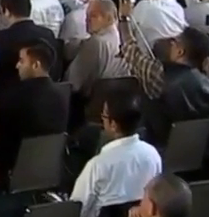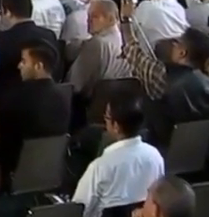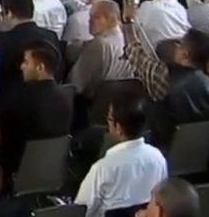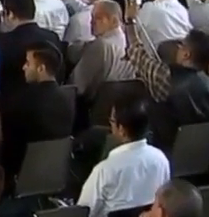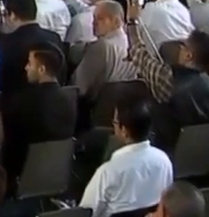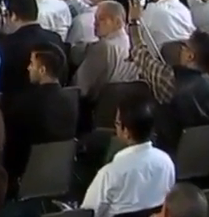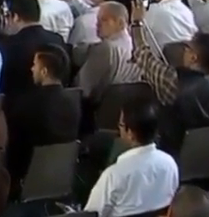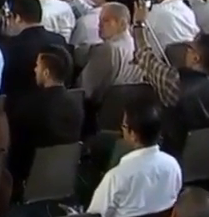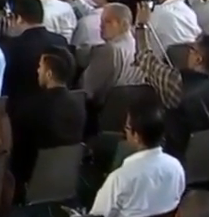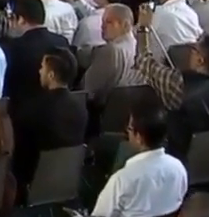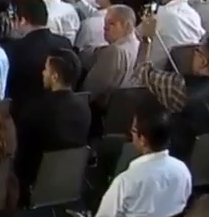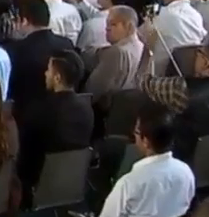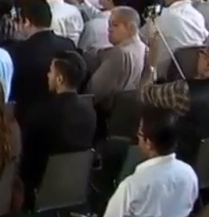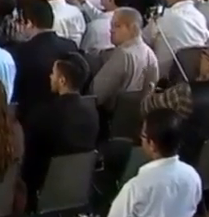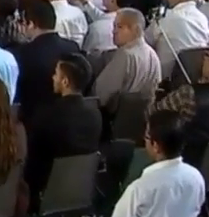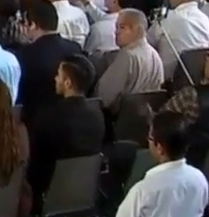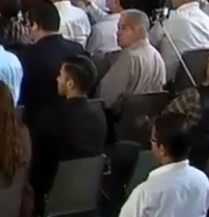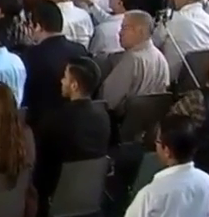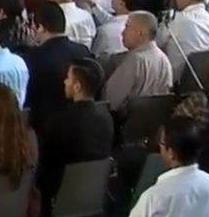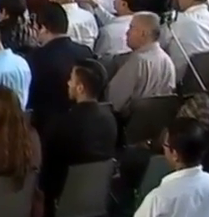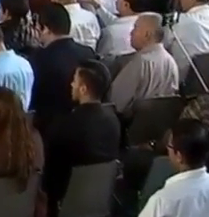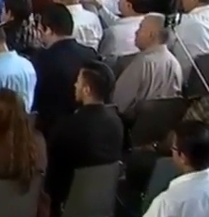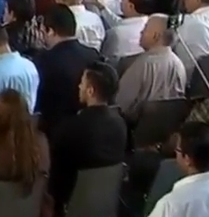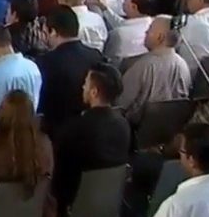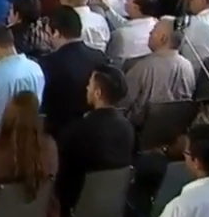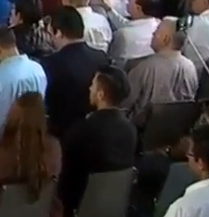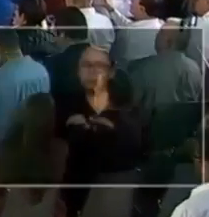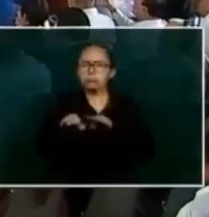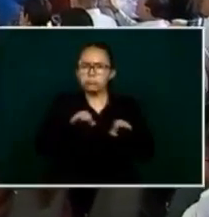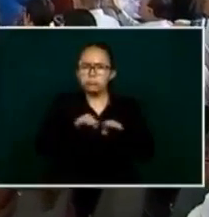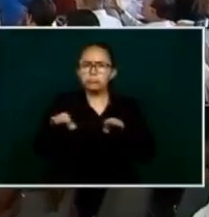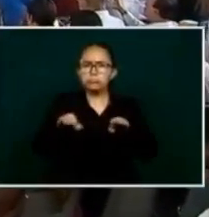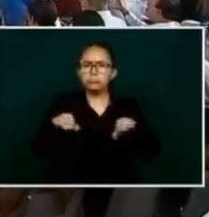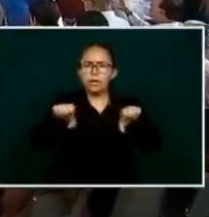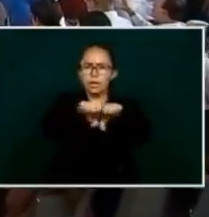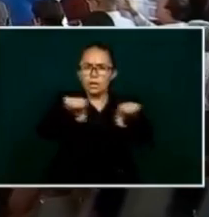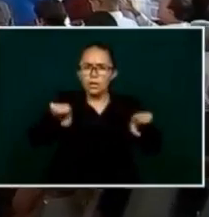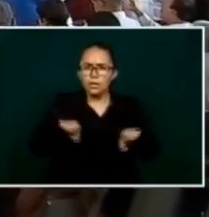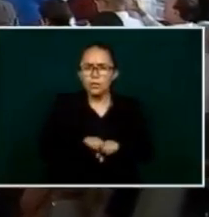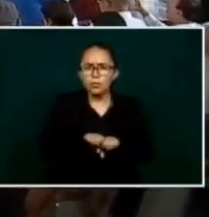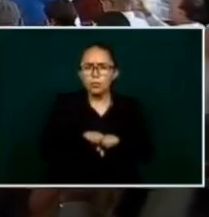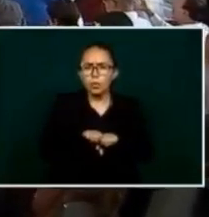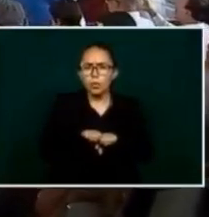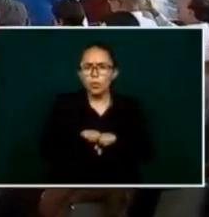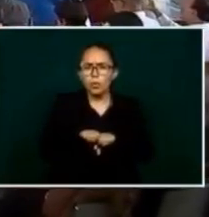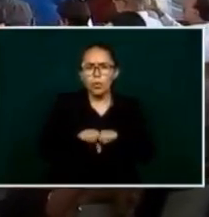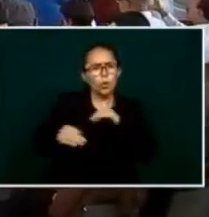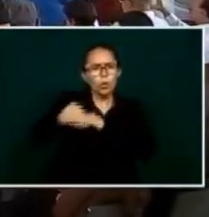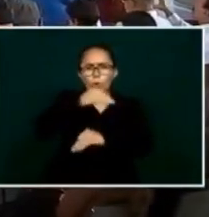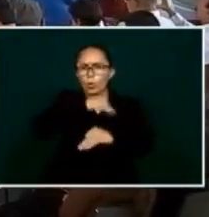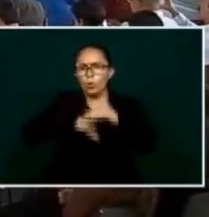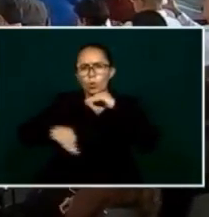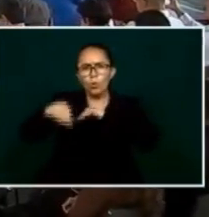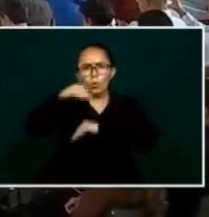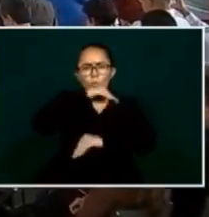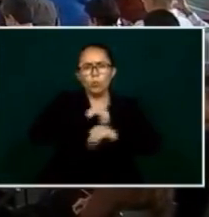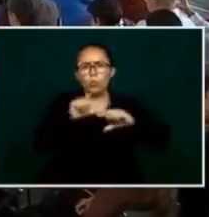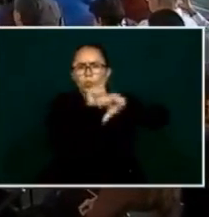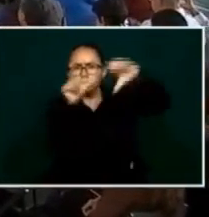on and to work in a coordinated manner with the